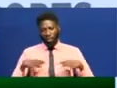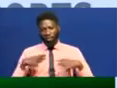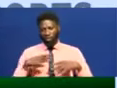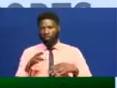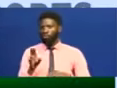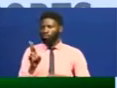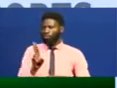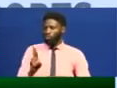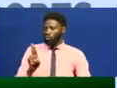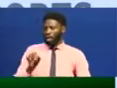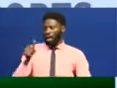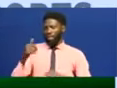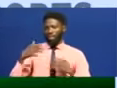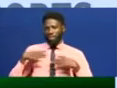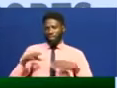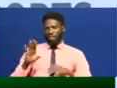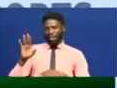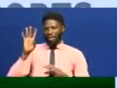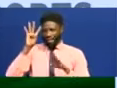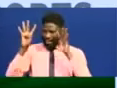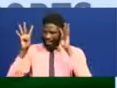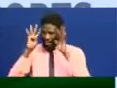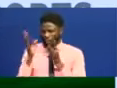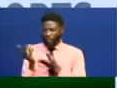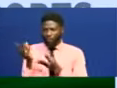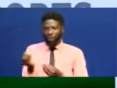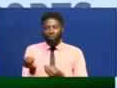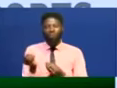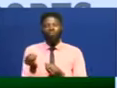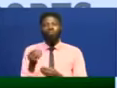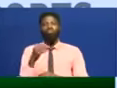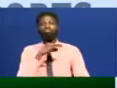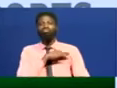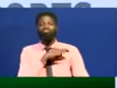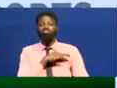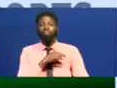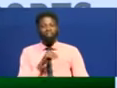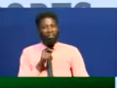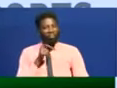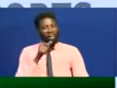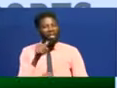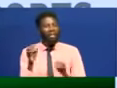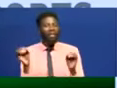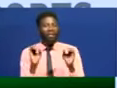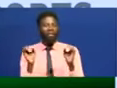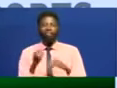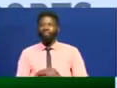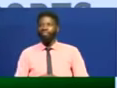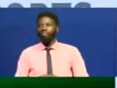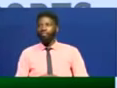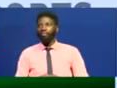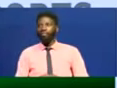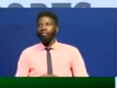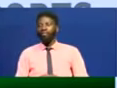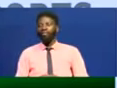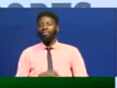to address this challenge. In the film industry, Kenya's potential value chain was